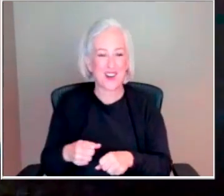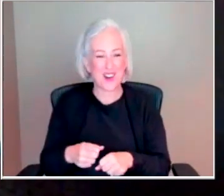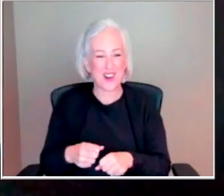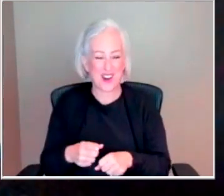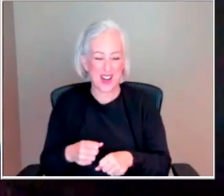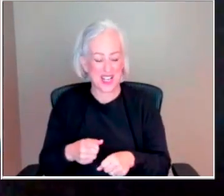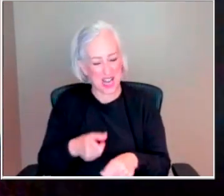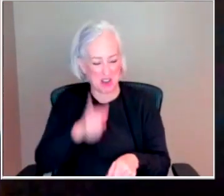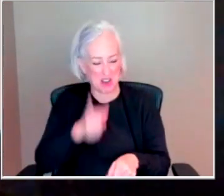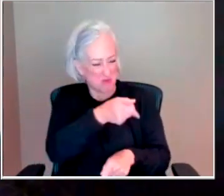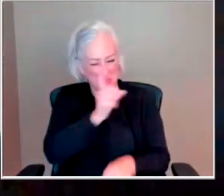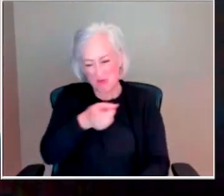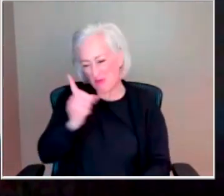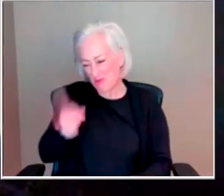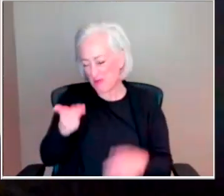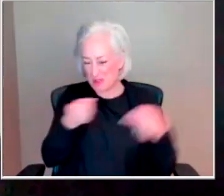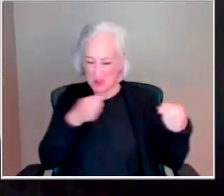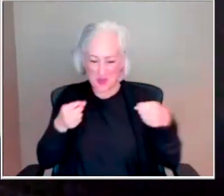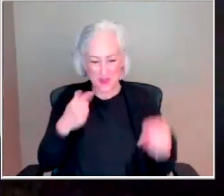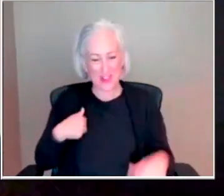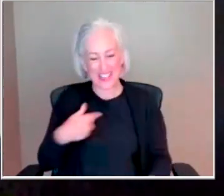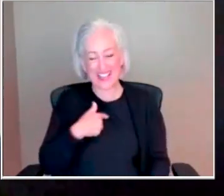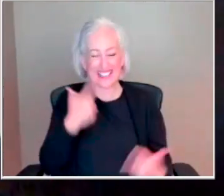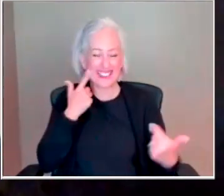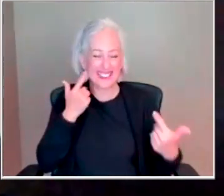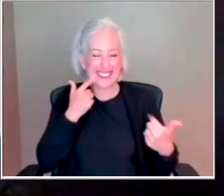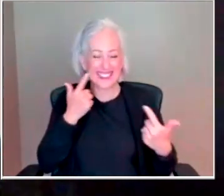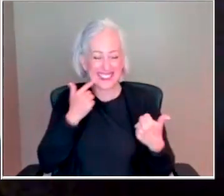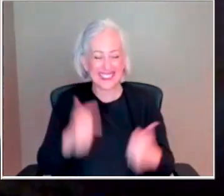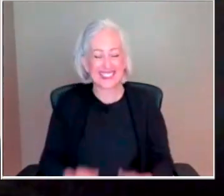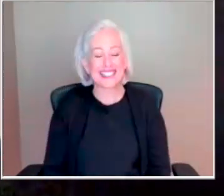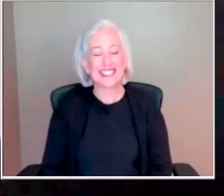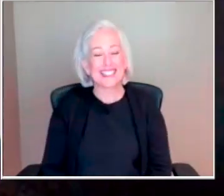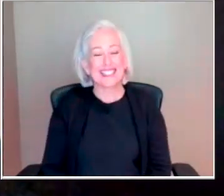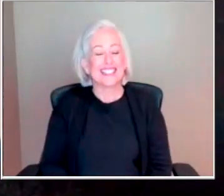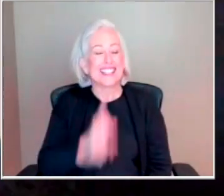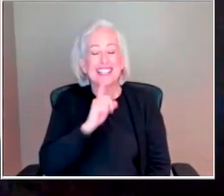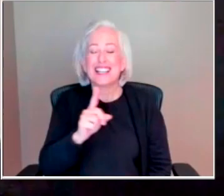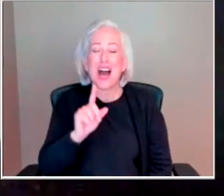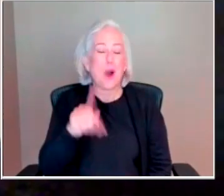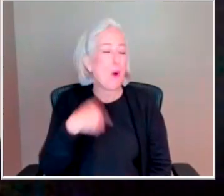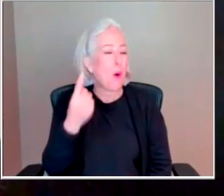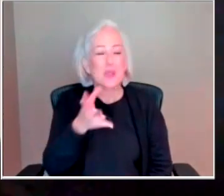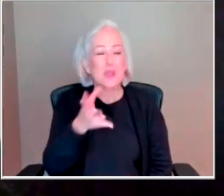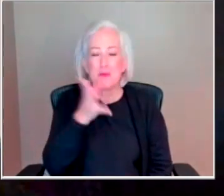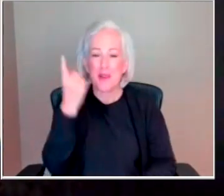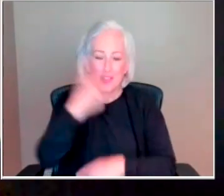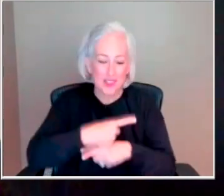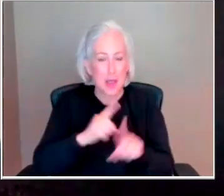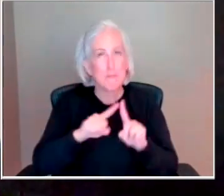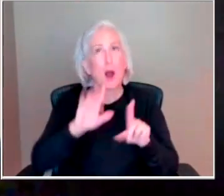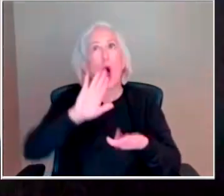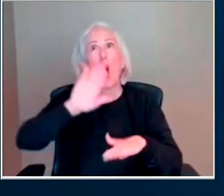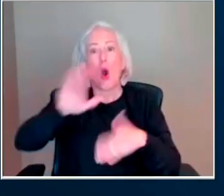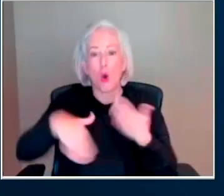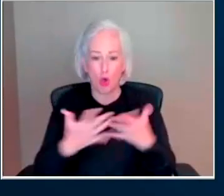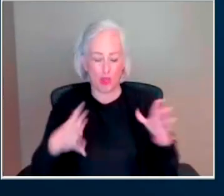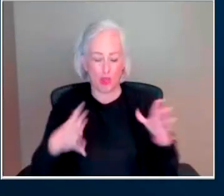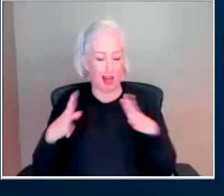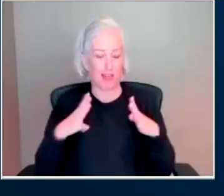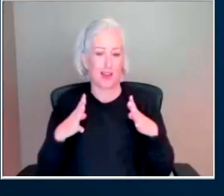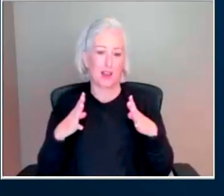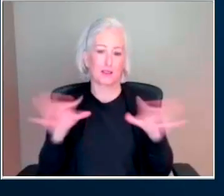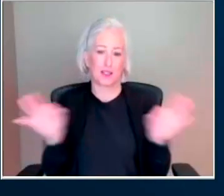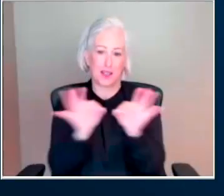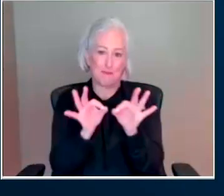And not only just Mother's Day, it's just like all the holidays mean so much more now. They sure do. And